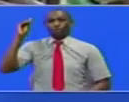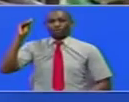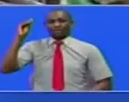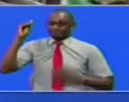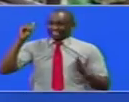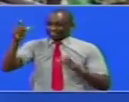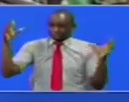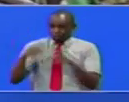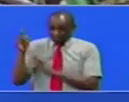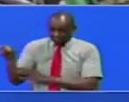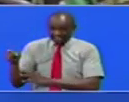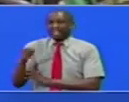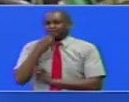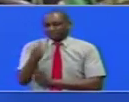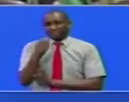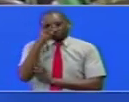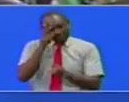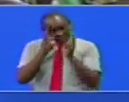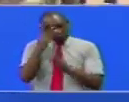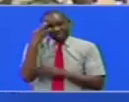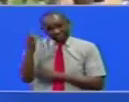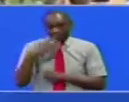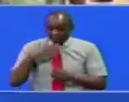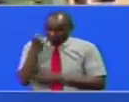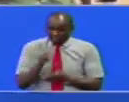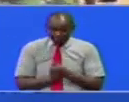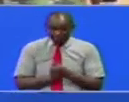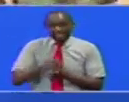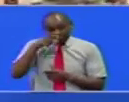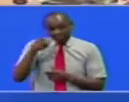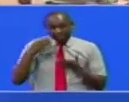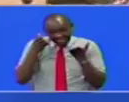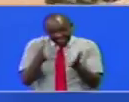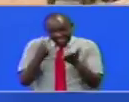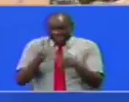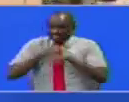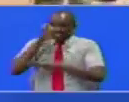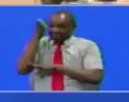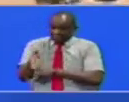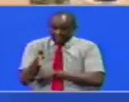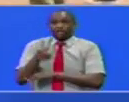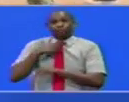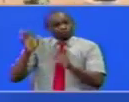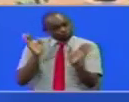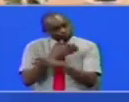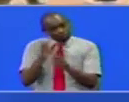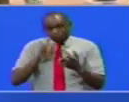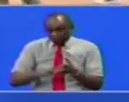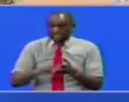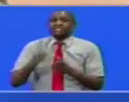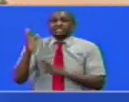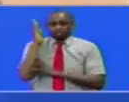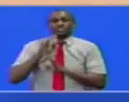This batch, among 523 reservists deployed in the latest security operation to curb insecurity in